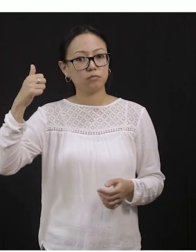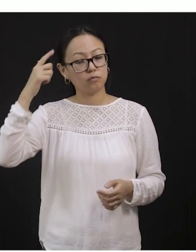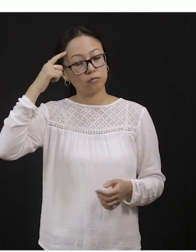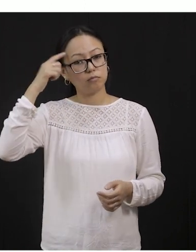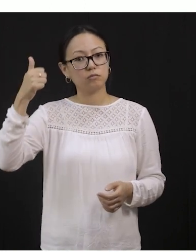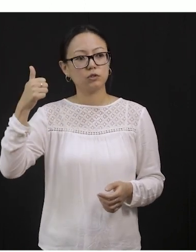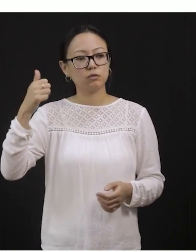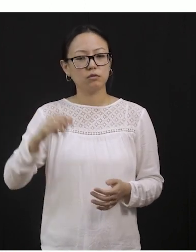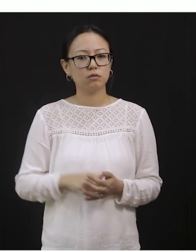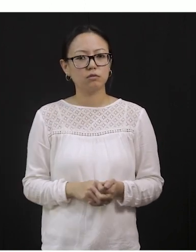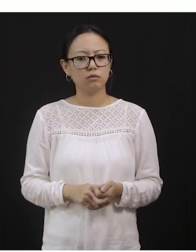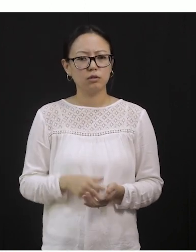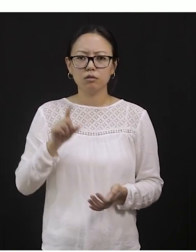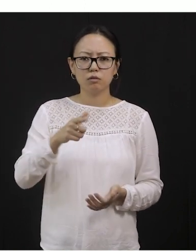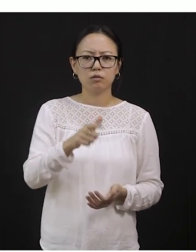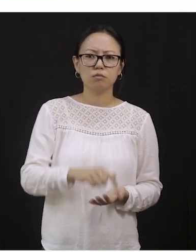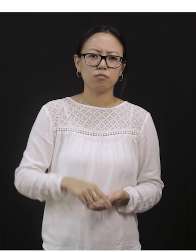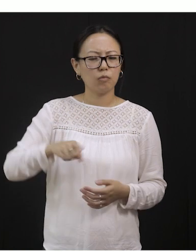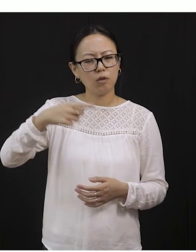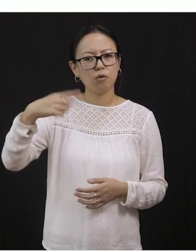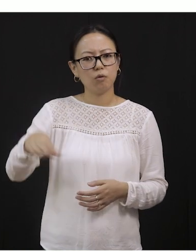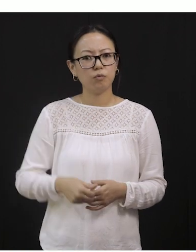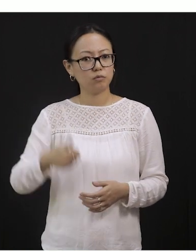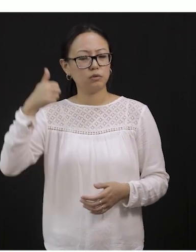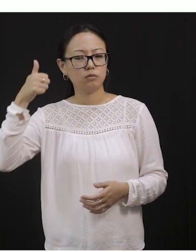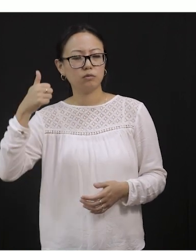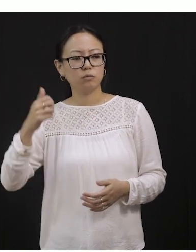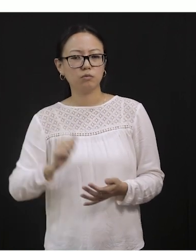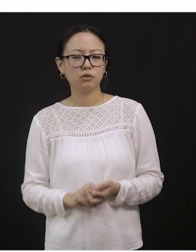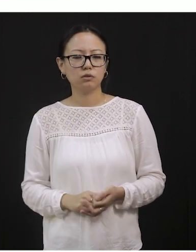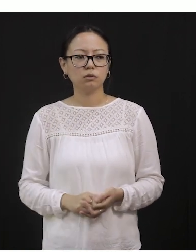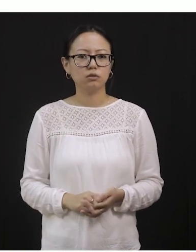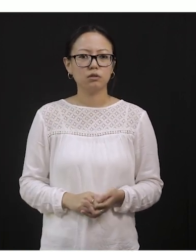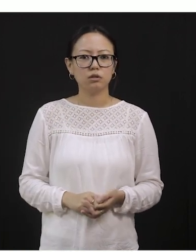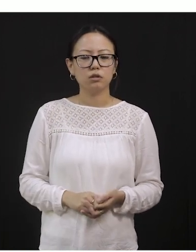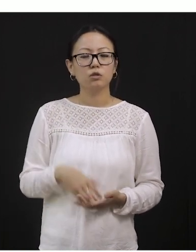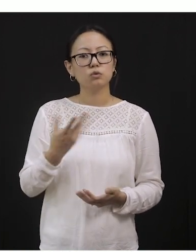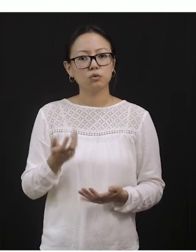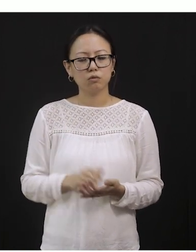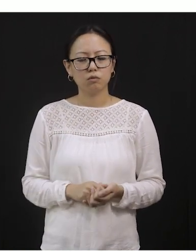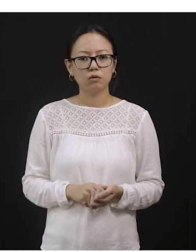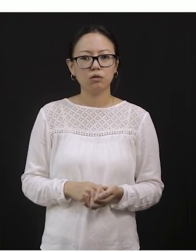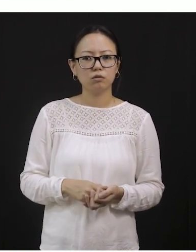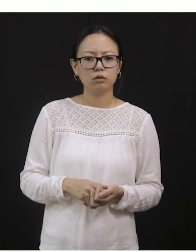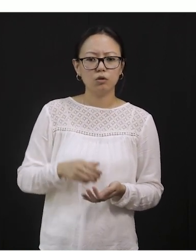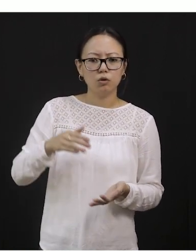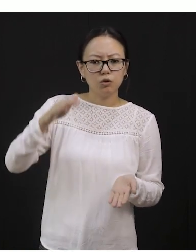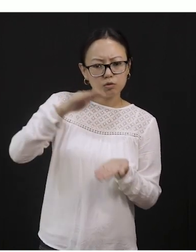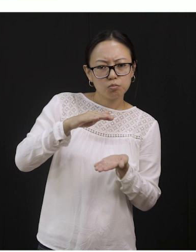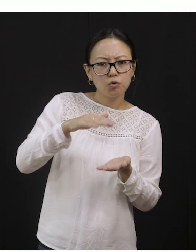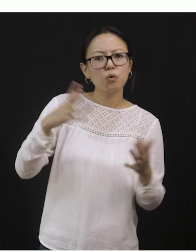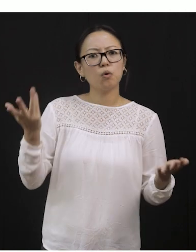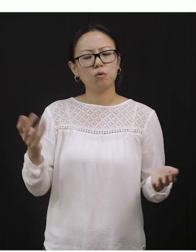one who always used to win, right? So the second lesson that we can learn from Tom and Jerry is that size does not matter. As long as you have